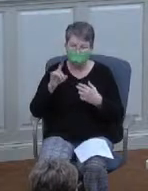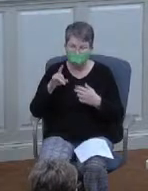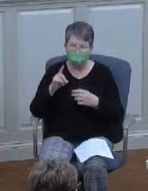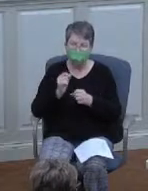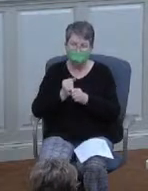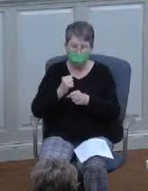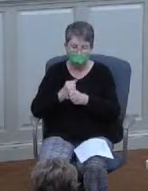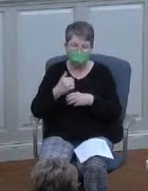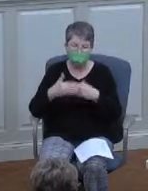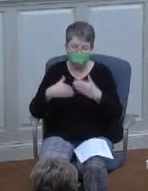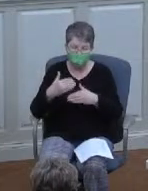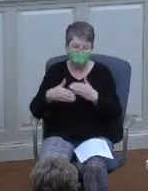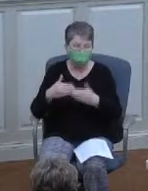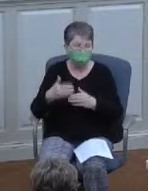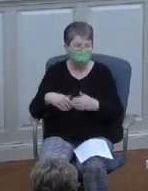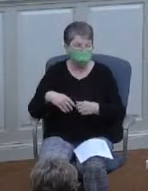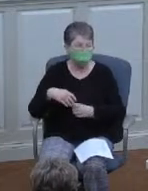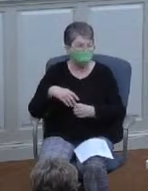progress.